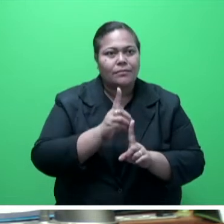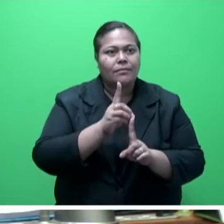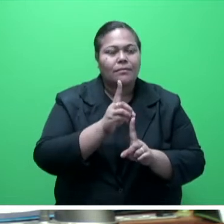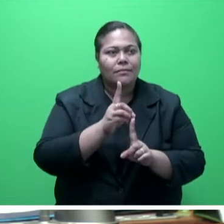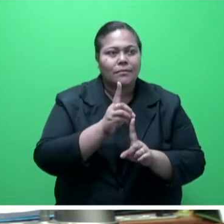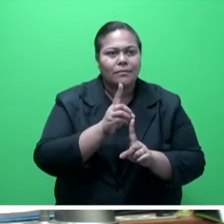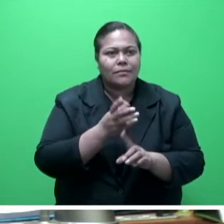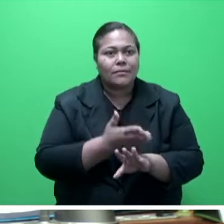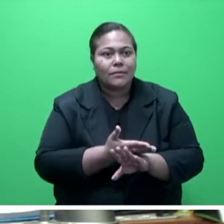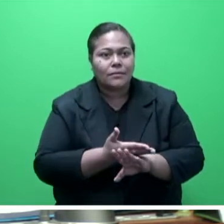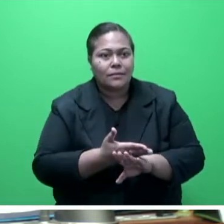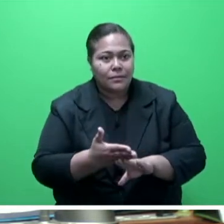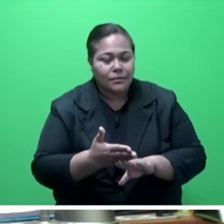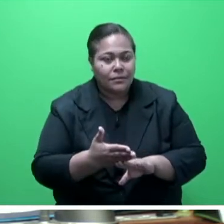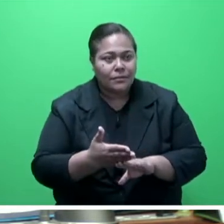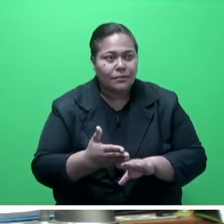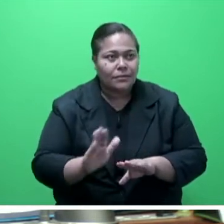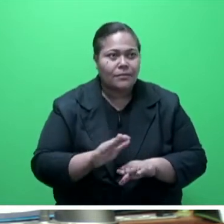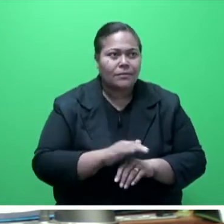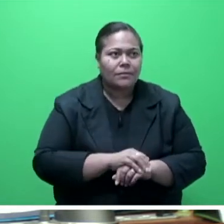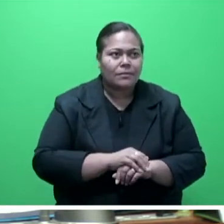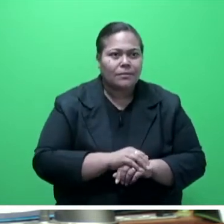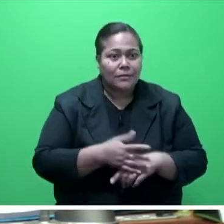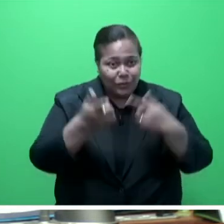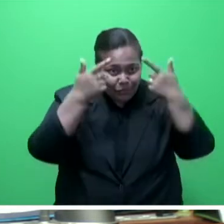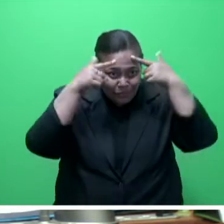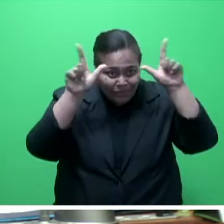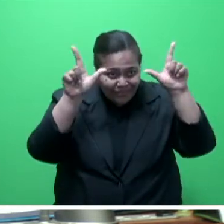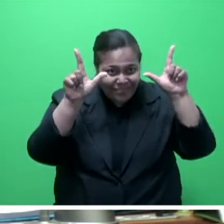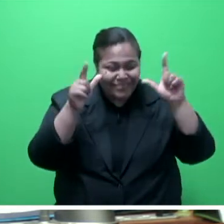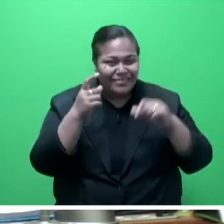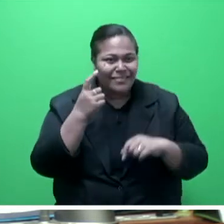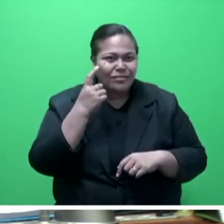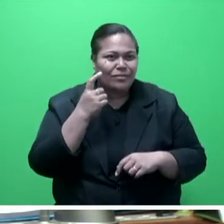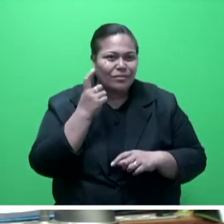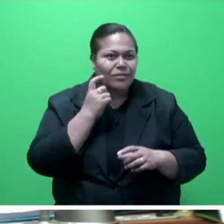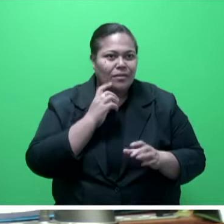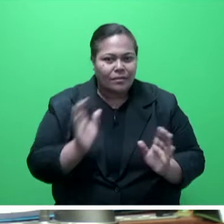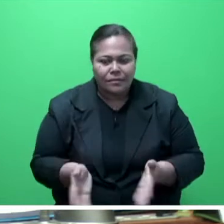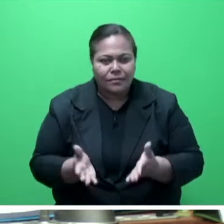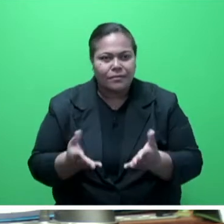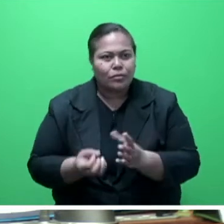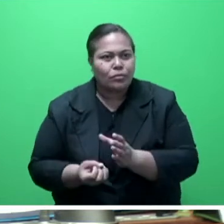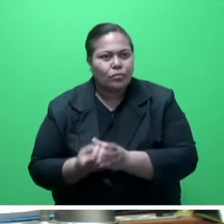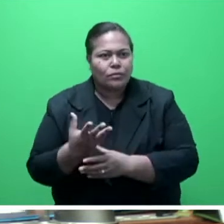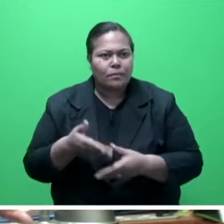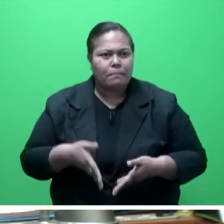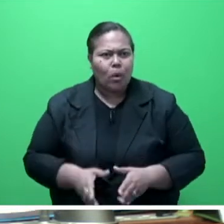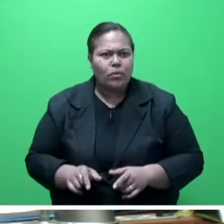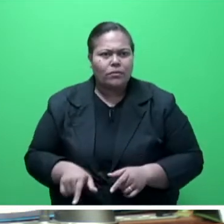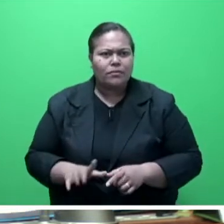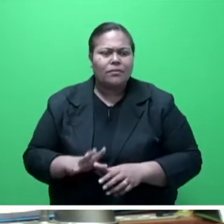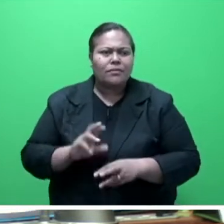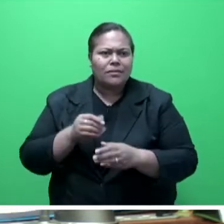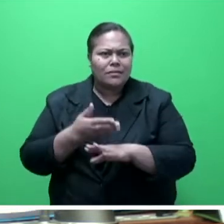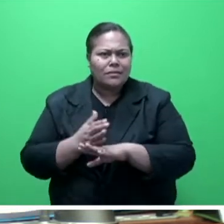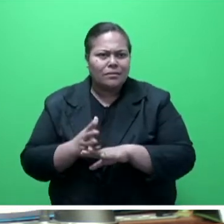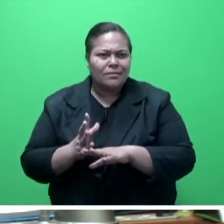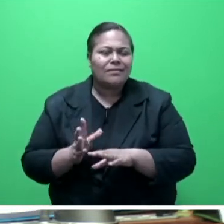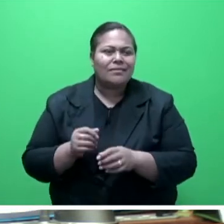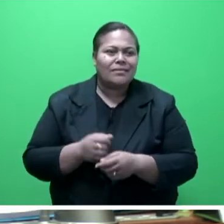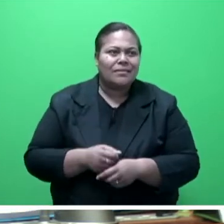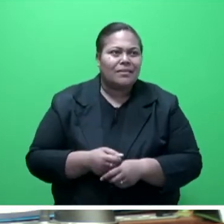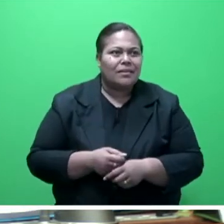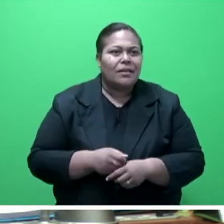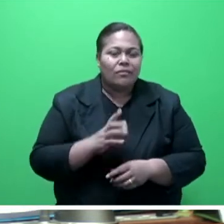new breed of both for beef cattle and dairy, with Senapol for beef and brown Swiss for